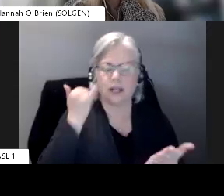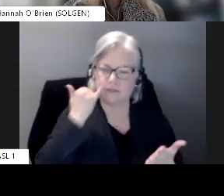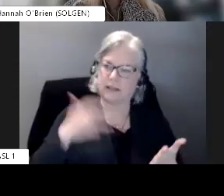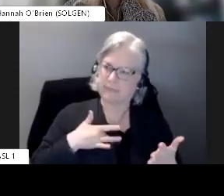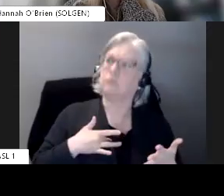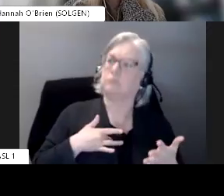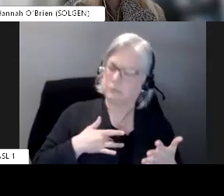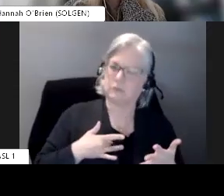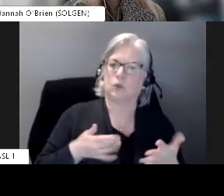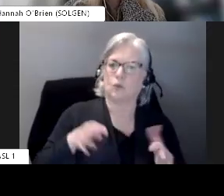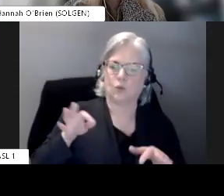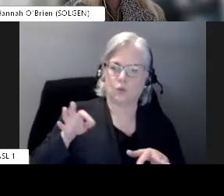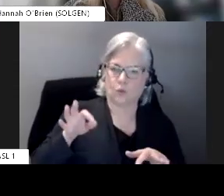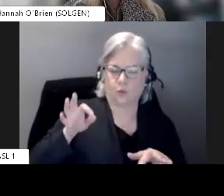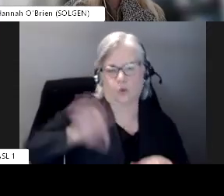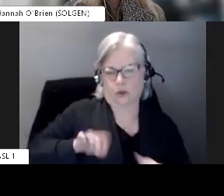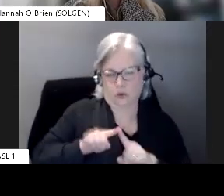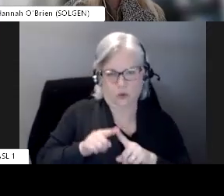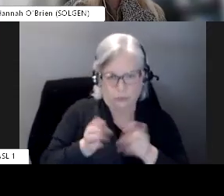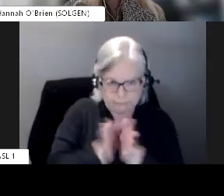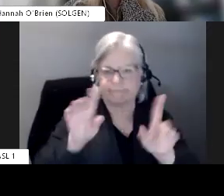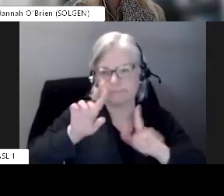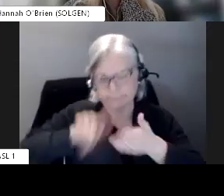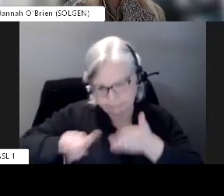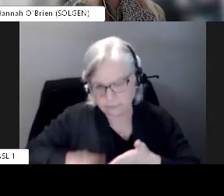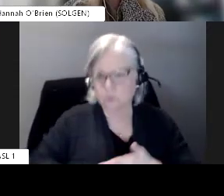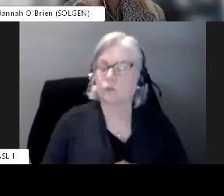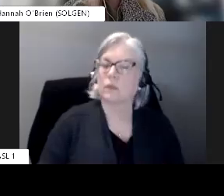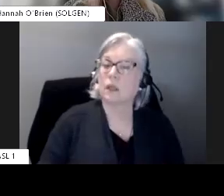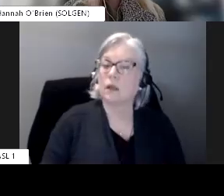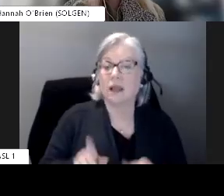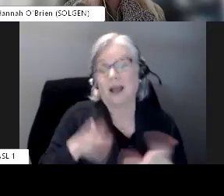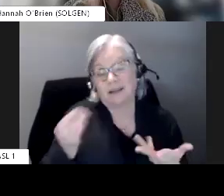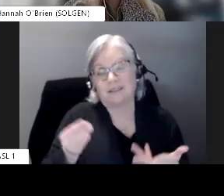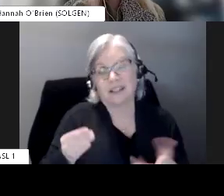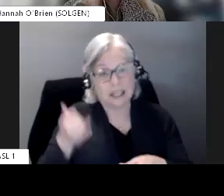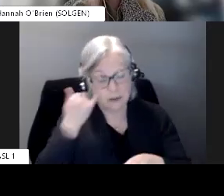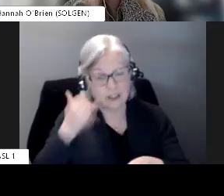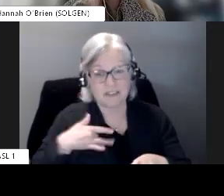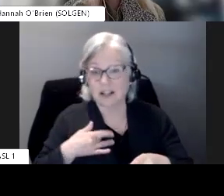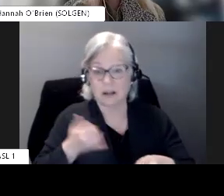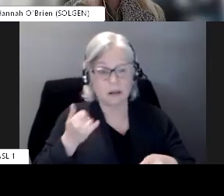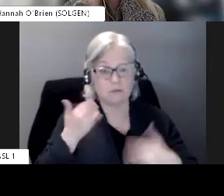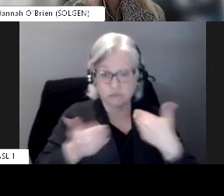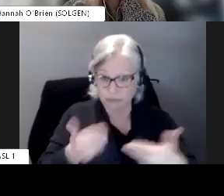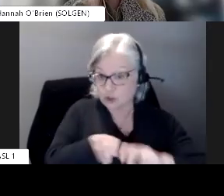a likelihood that the jury will make useful recommendations to prevent further deaths. So the inquest into the deaths of